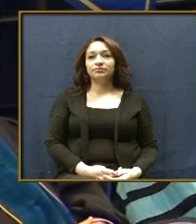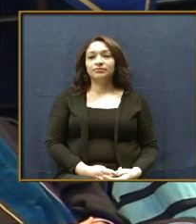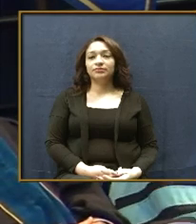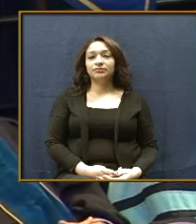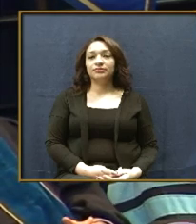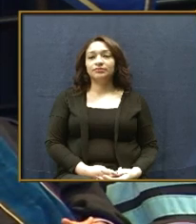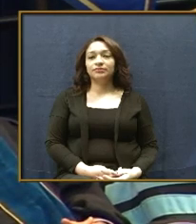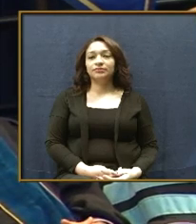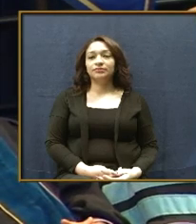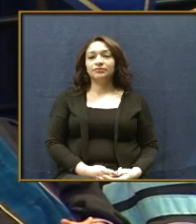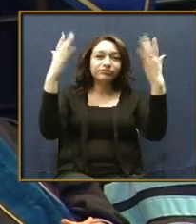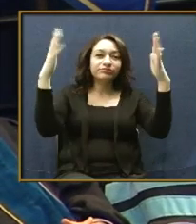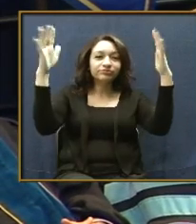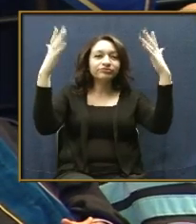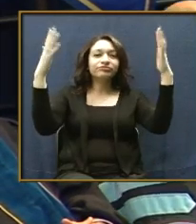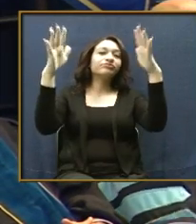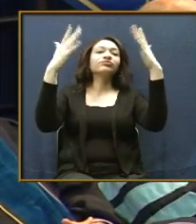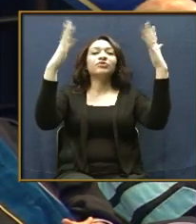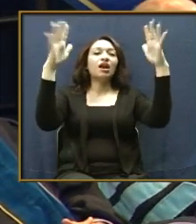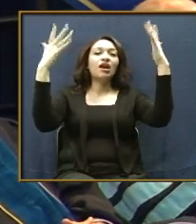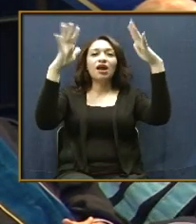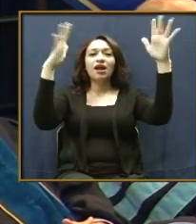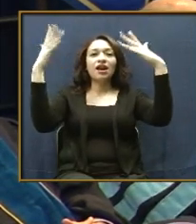Better now.